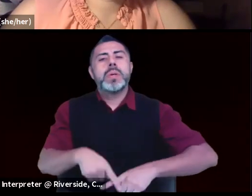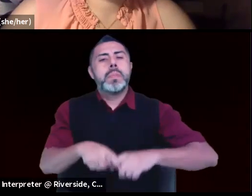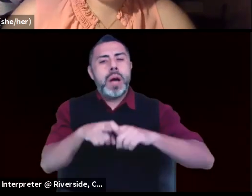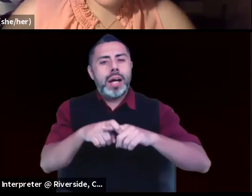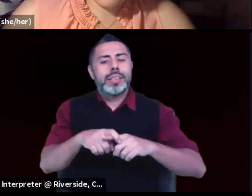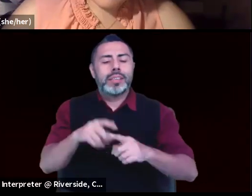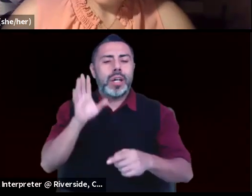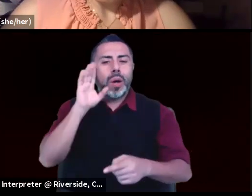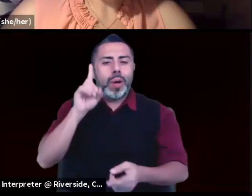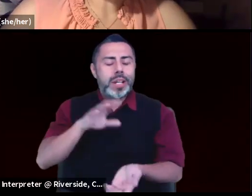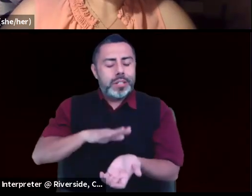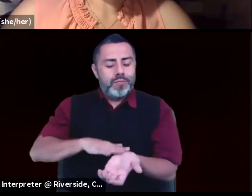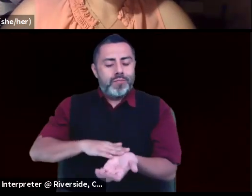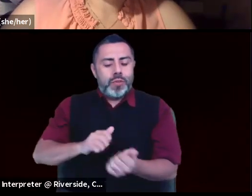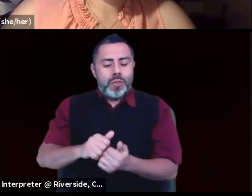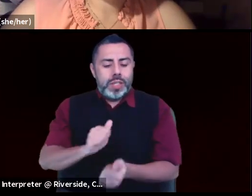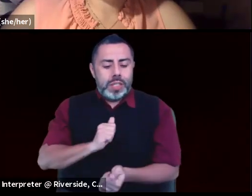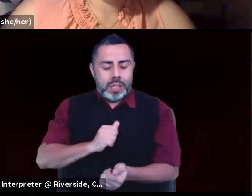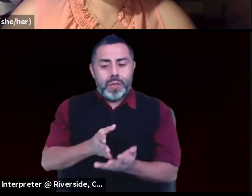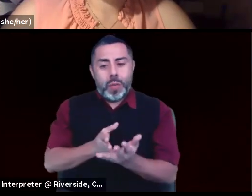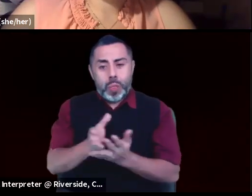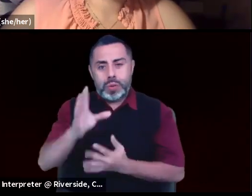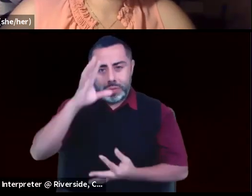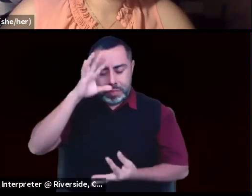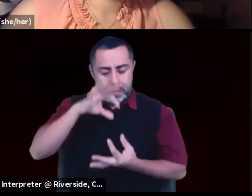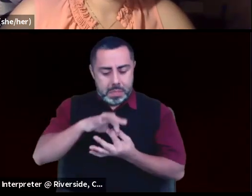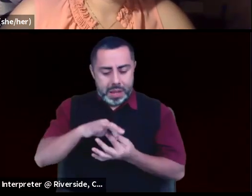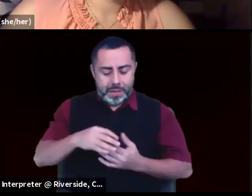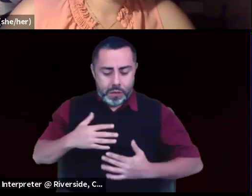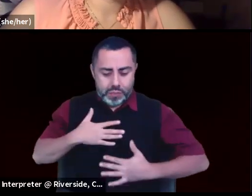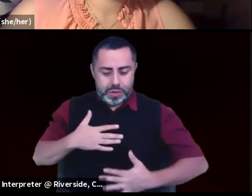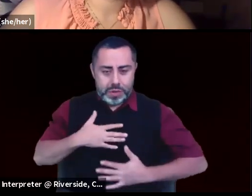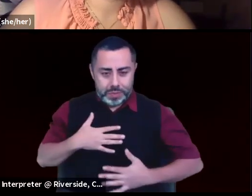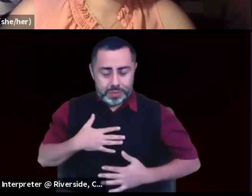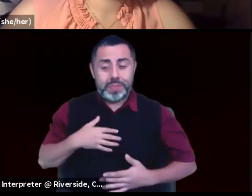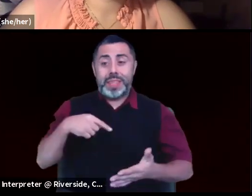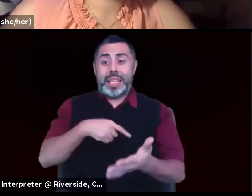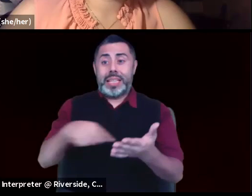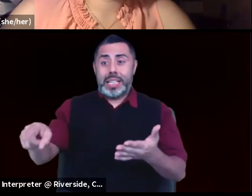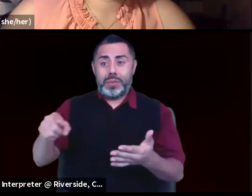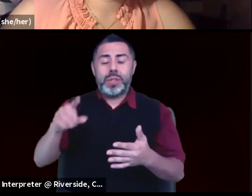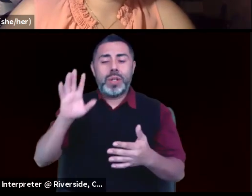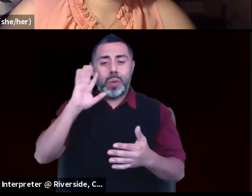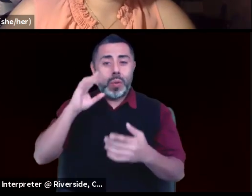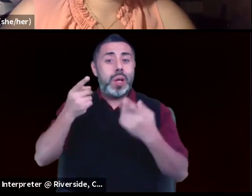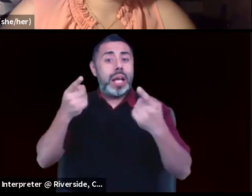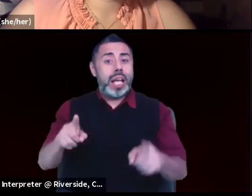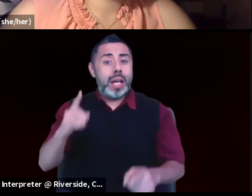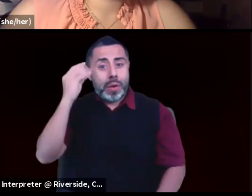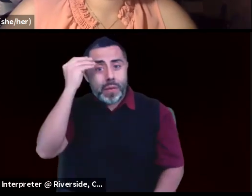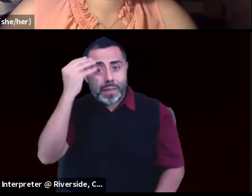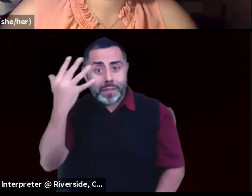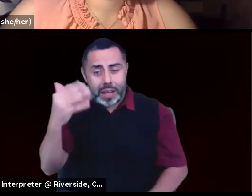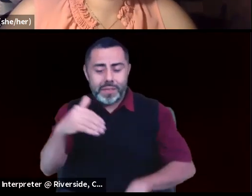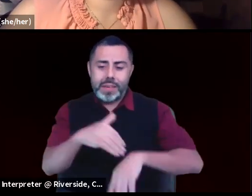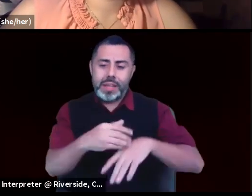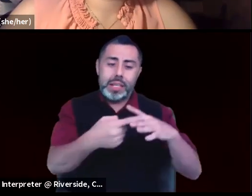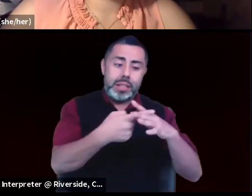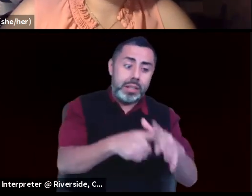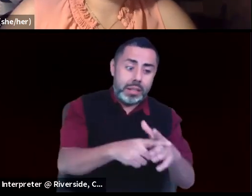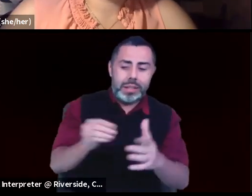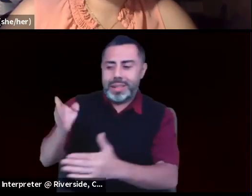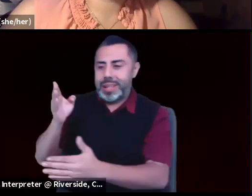mindful breathing. This week's reflective five will happen at the top and the bottom of the conversation. And so we'll do one